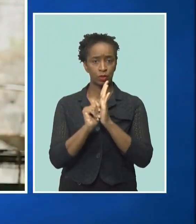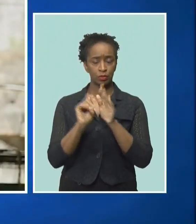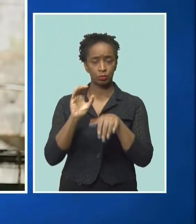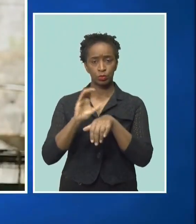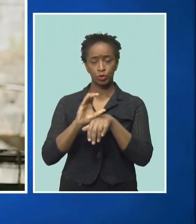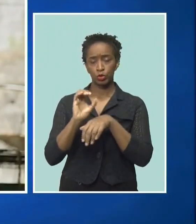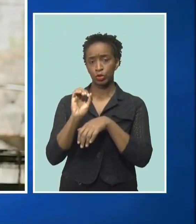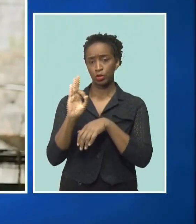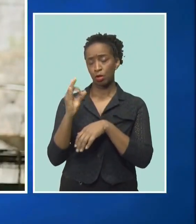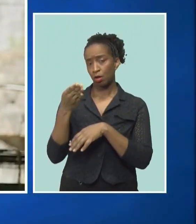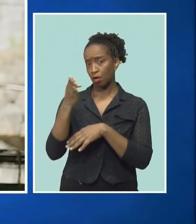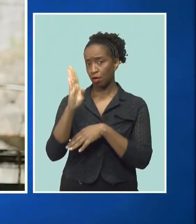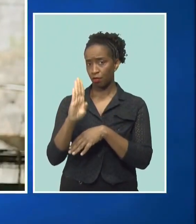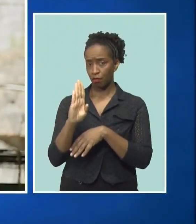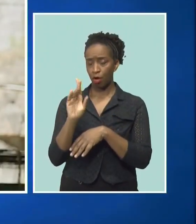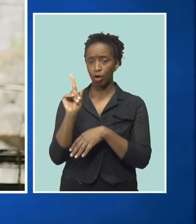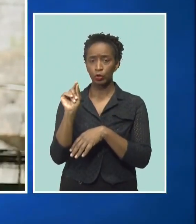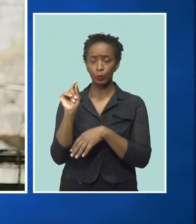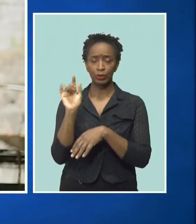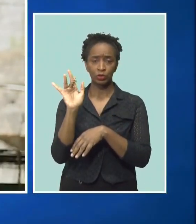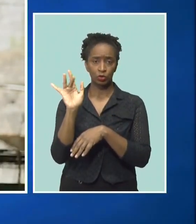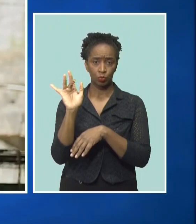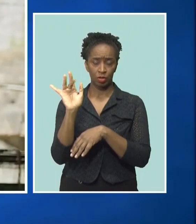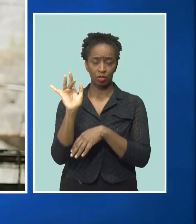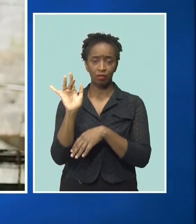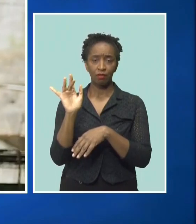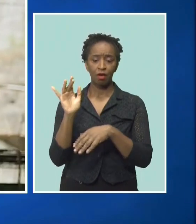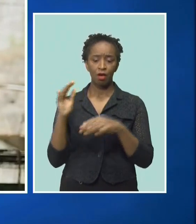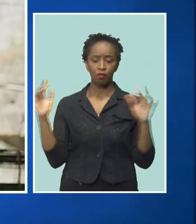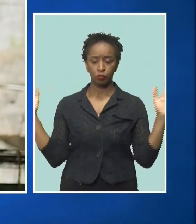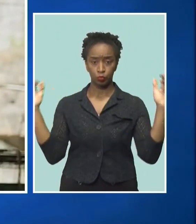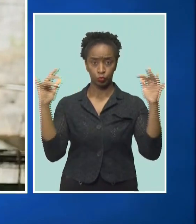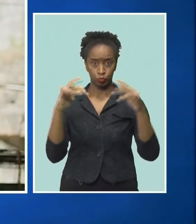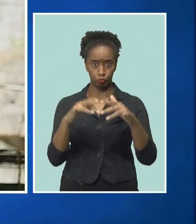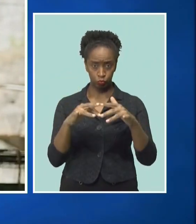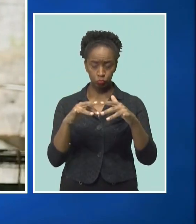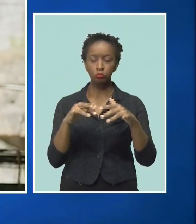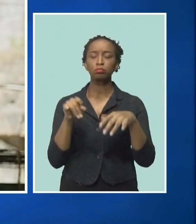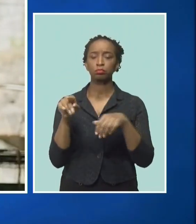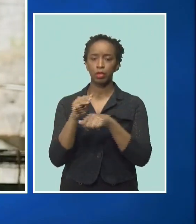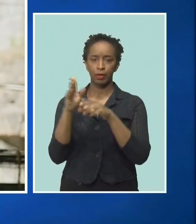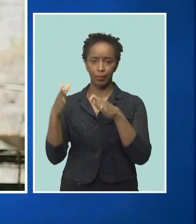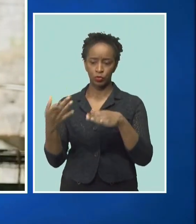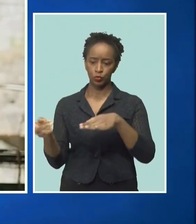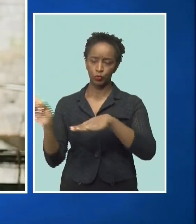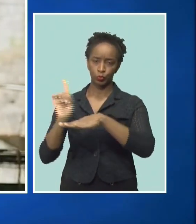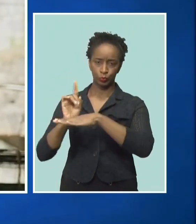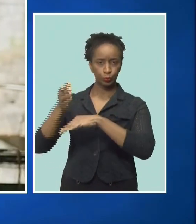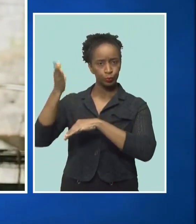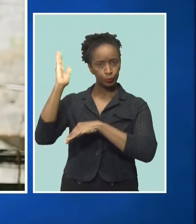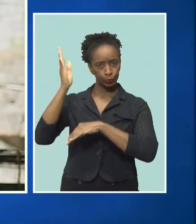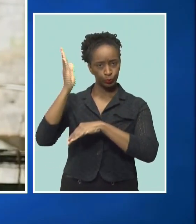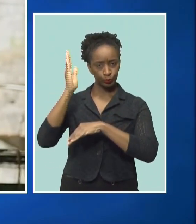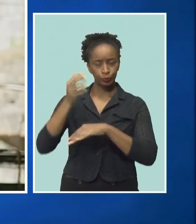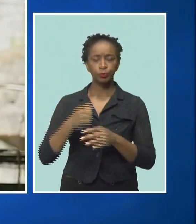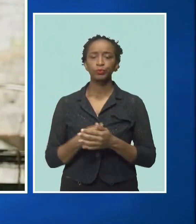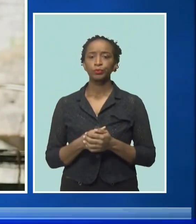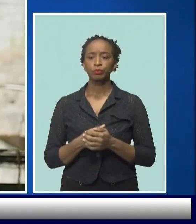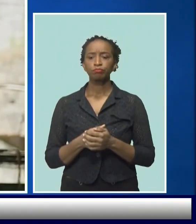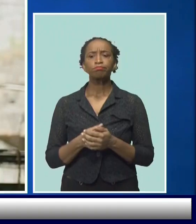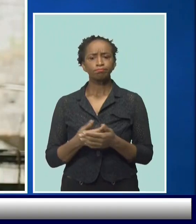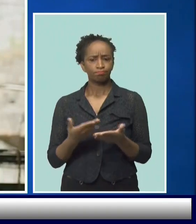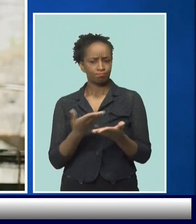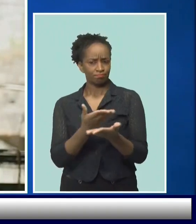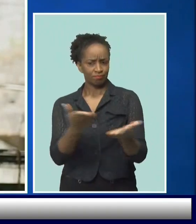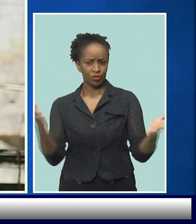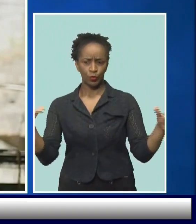Values that would allow us to feel safe, because I'm sure that none of us gathered here